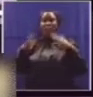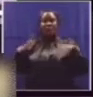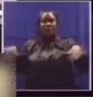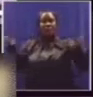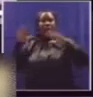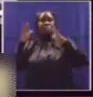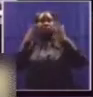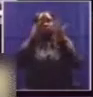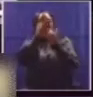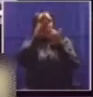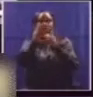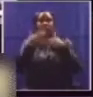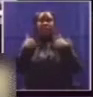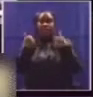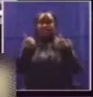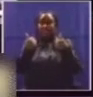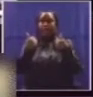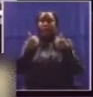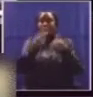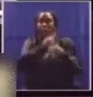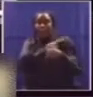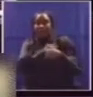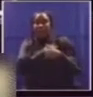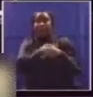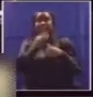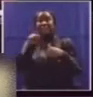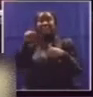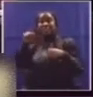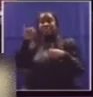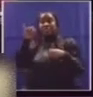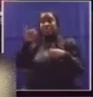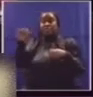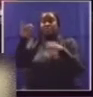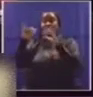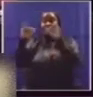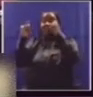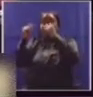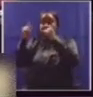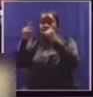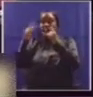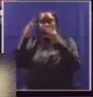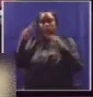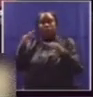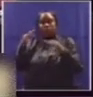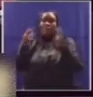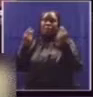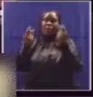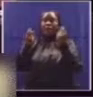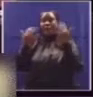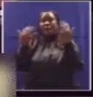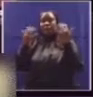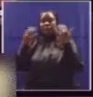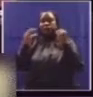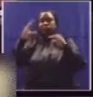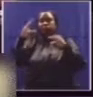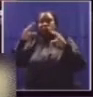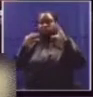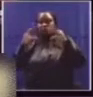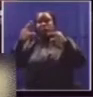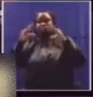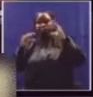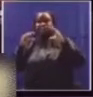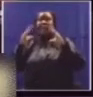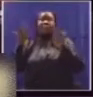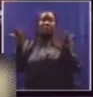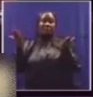is the insurer who determines the price, not the provider of service, and that's why they are able to sustain it. The NHS